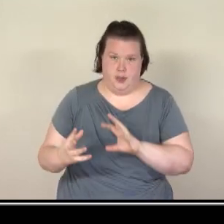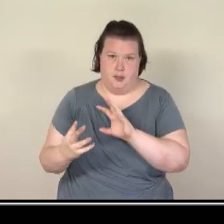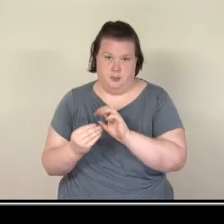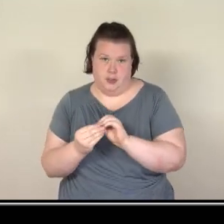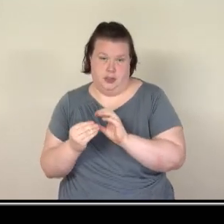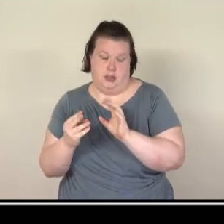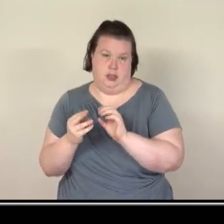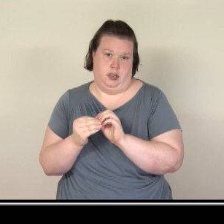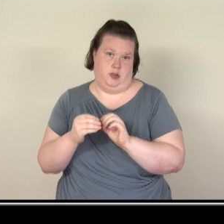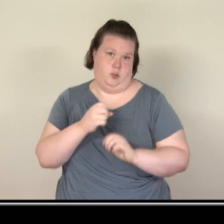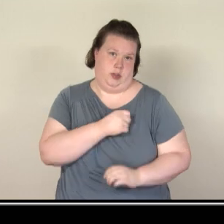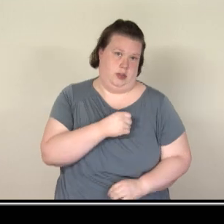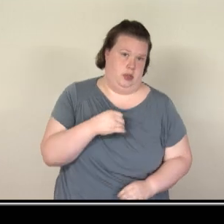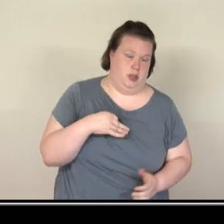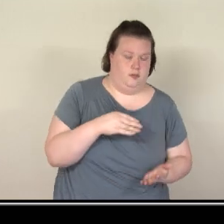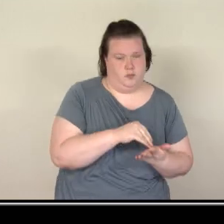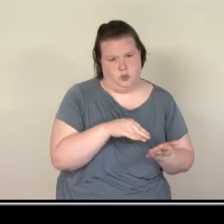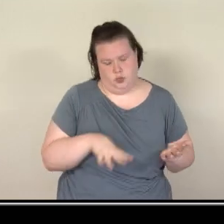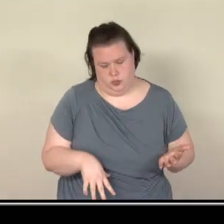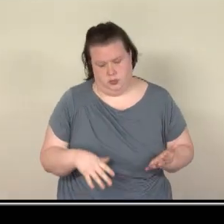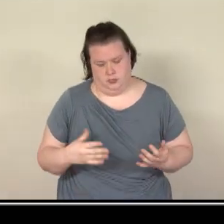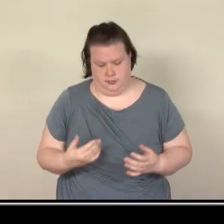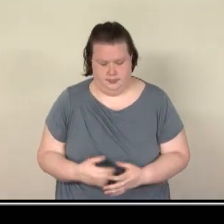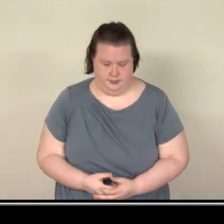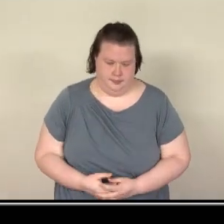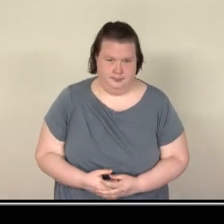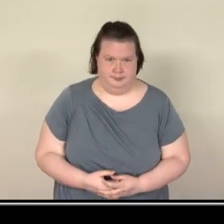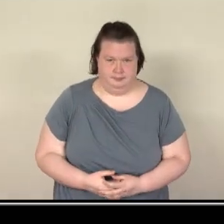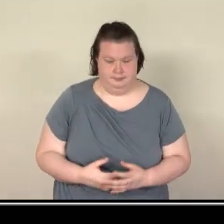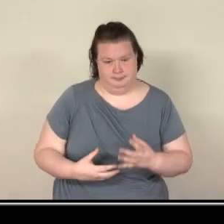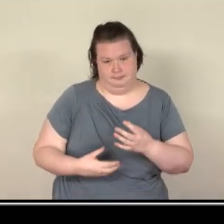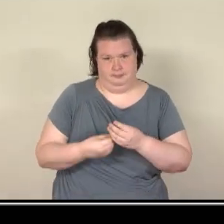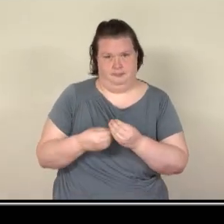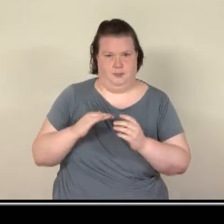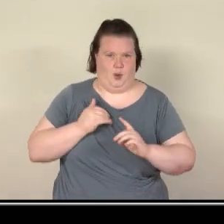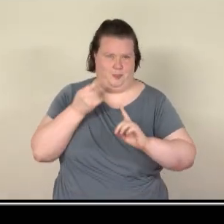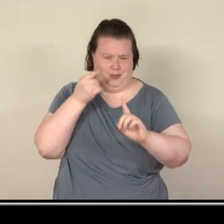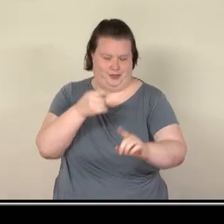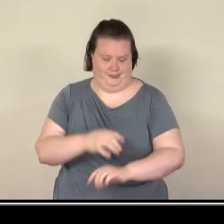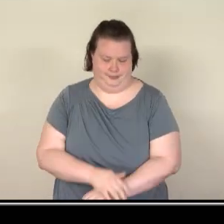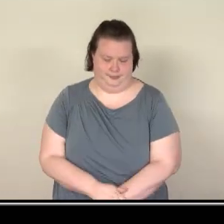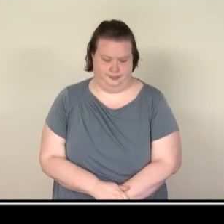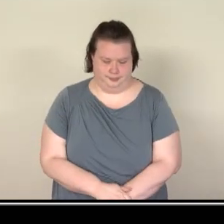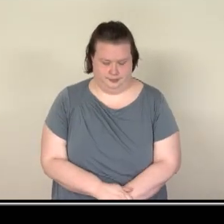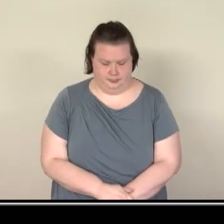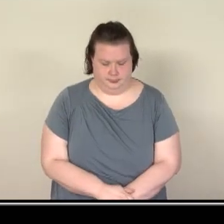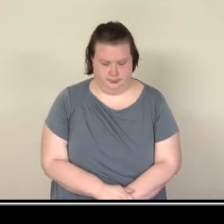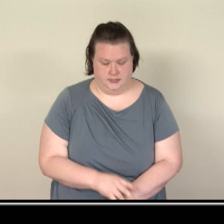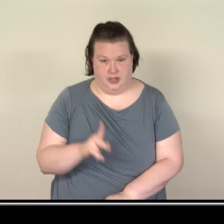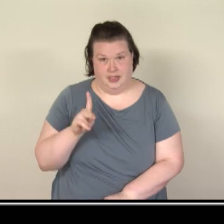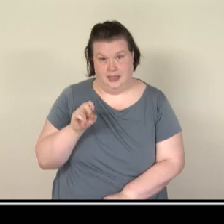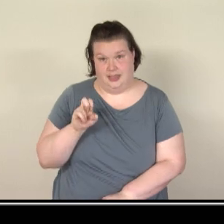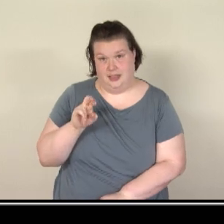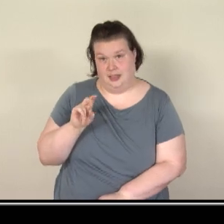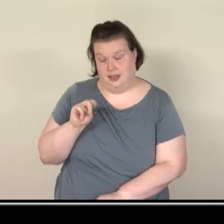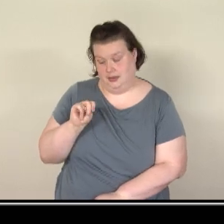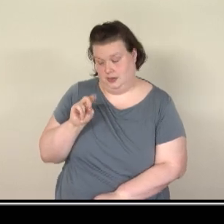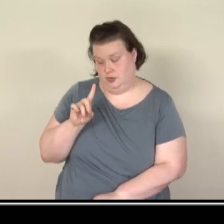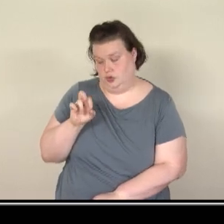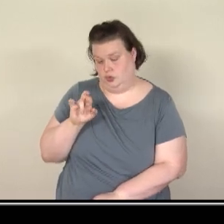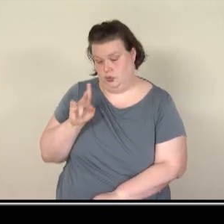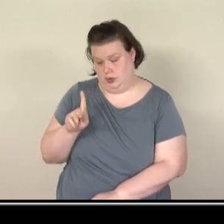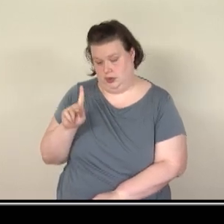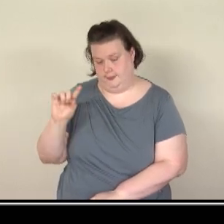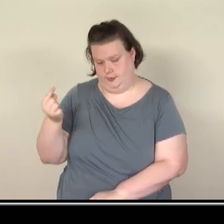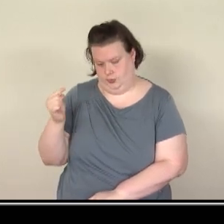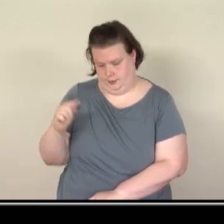staff. So I always like to keep that in there as a reminder of our mission. So first I'll go through Kendrick Elementary School